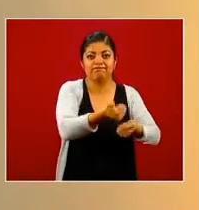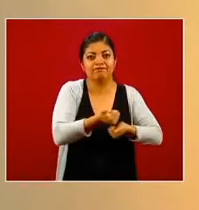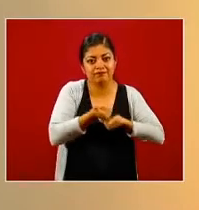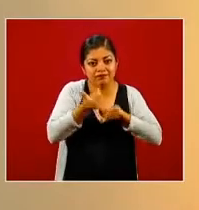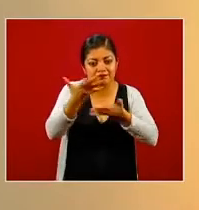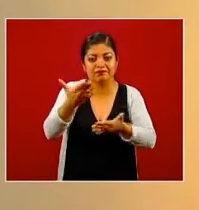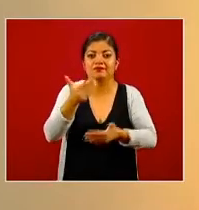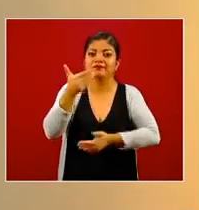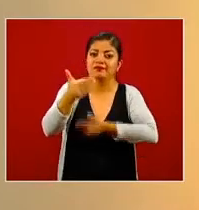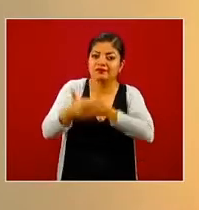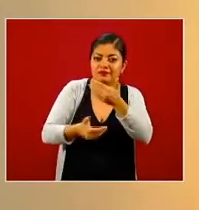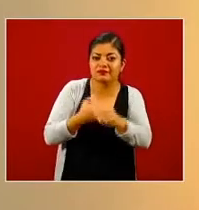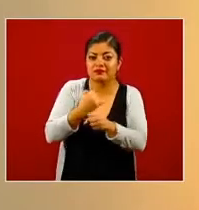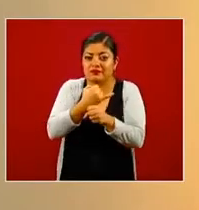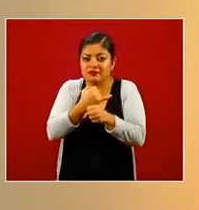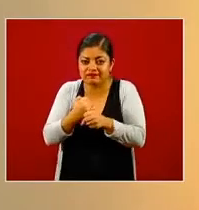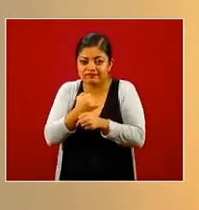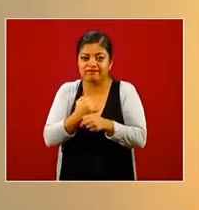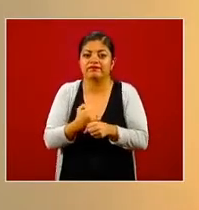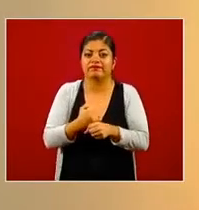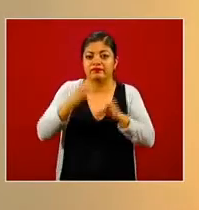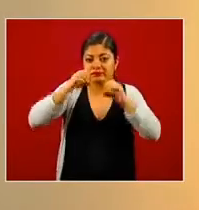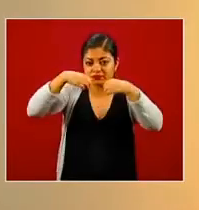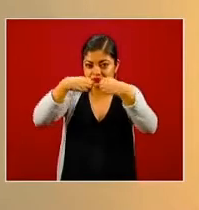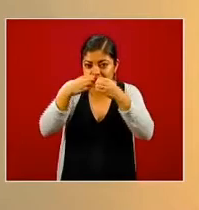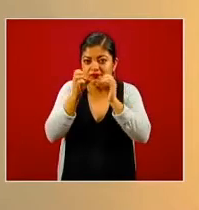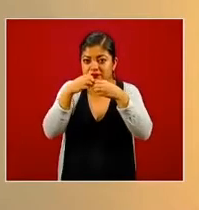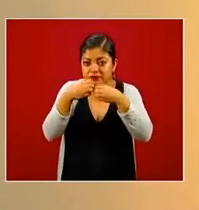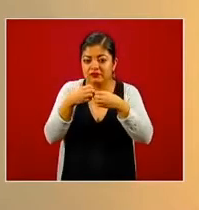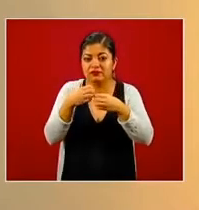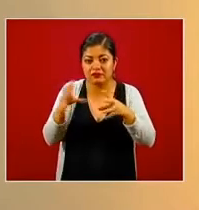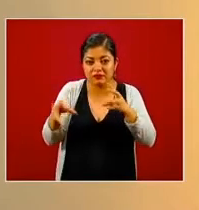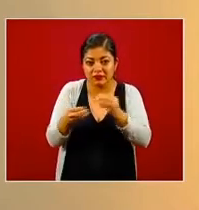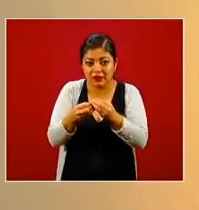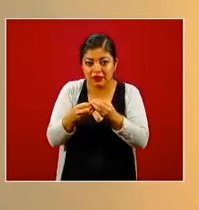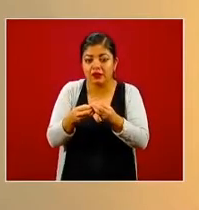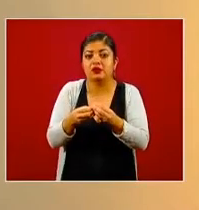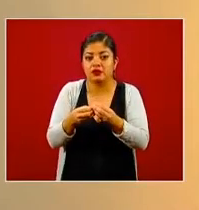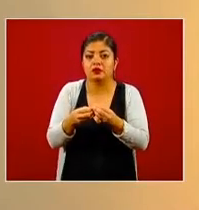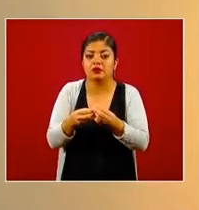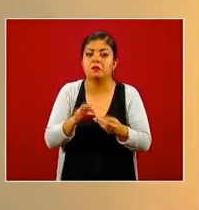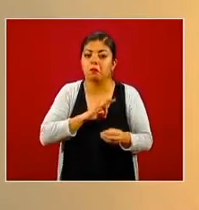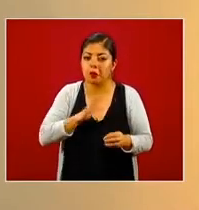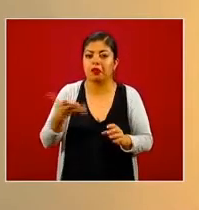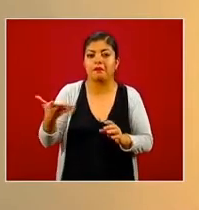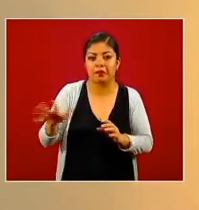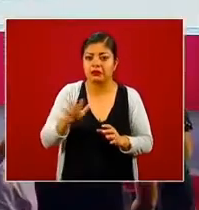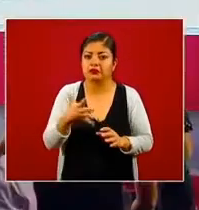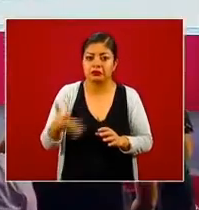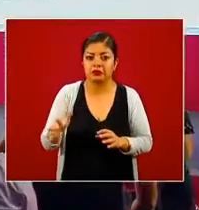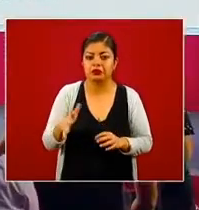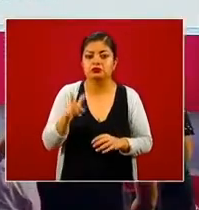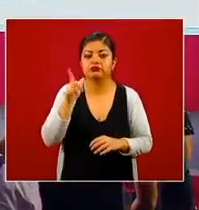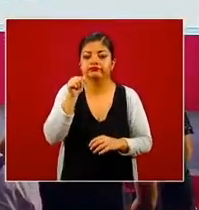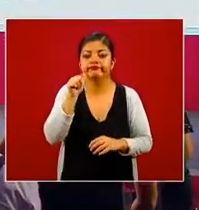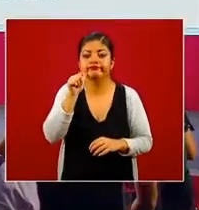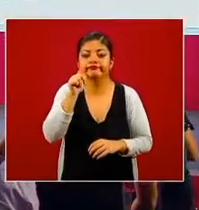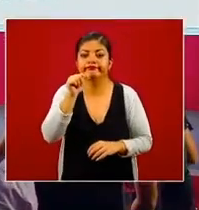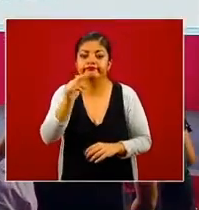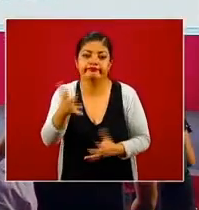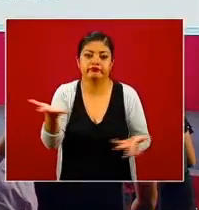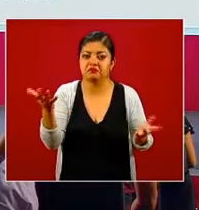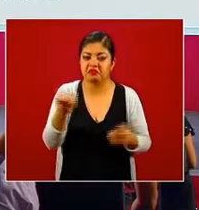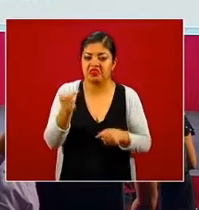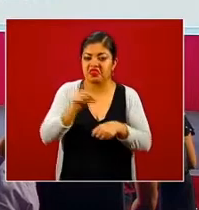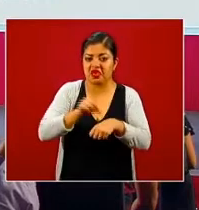process has gone through, has taken its course, they've taken a test, laboratory communication, let us know about